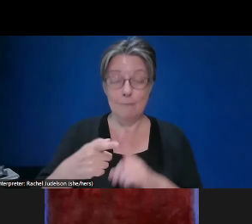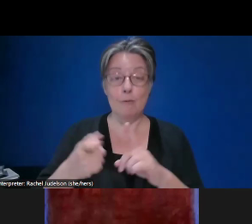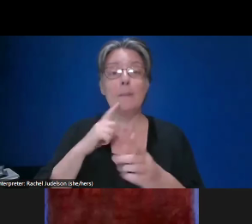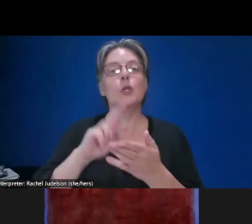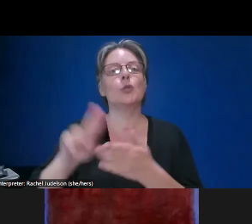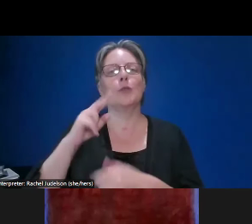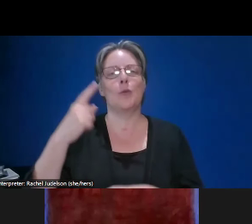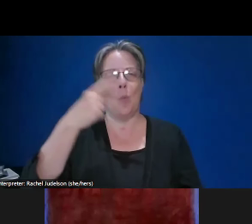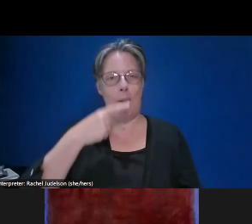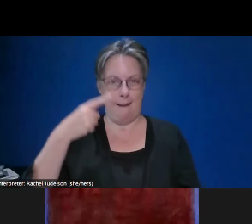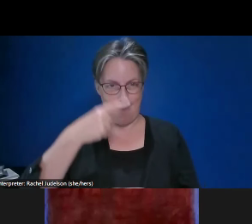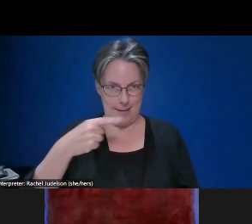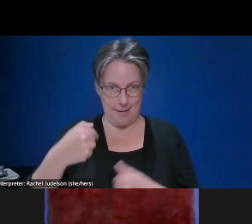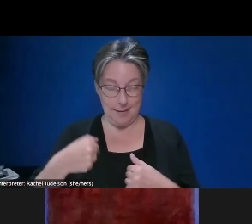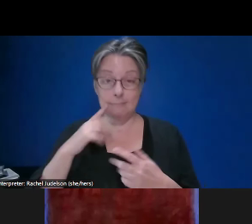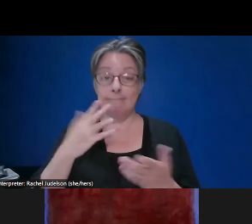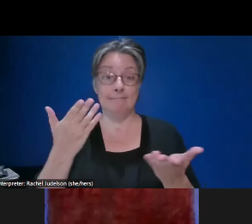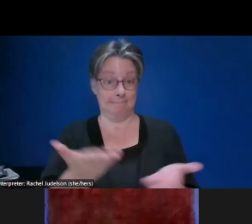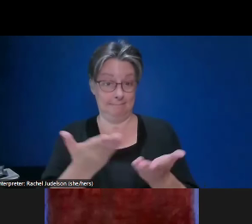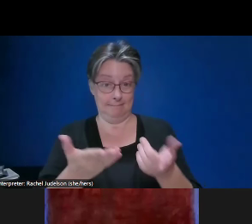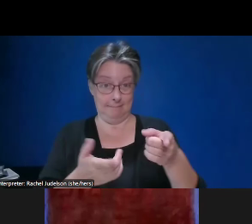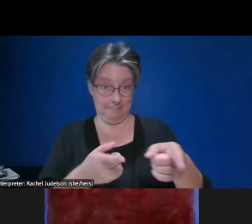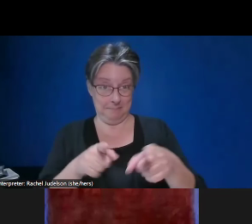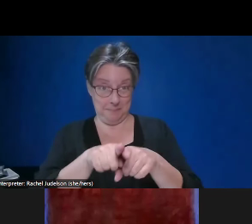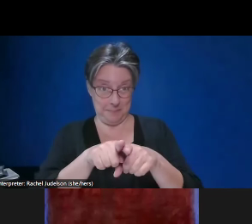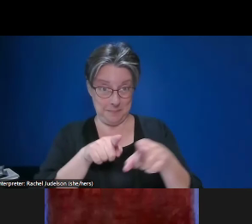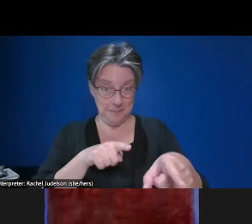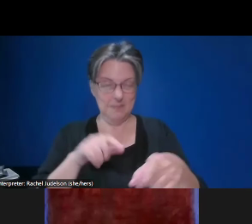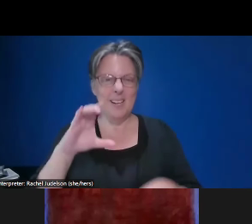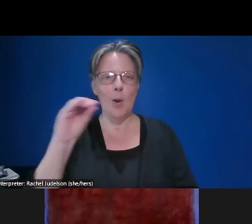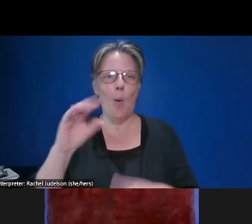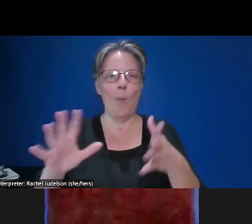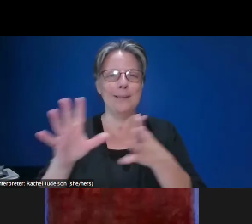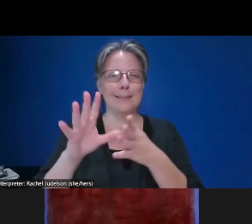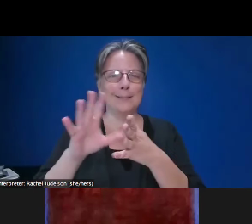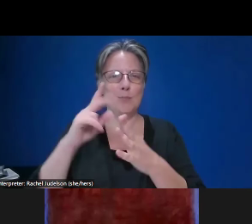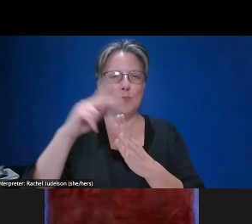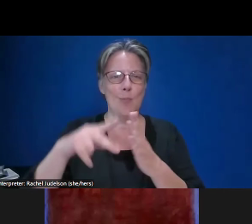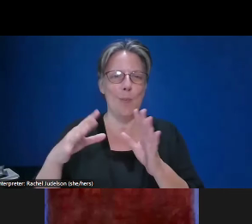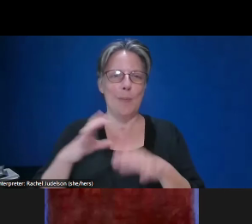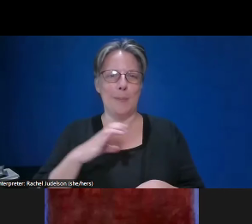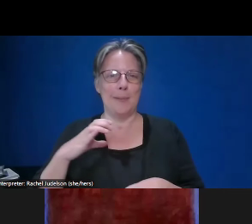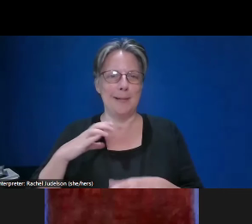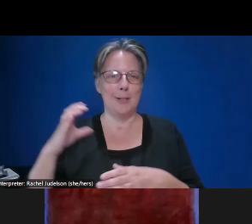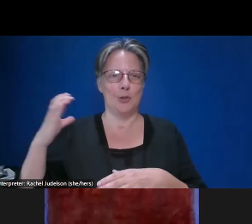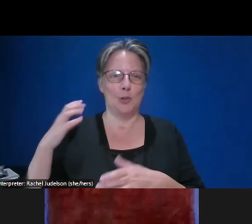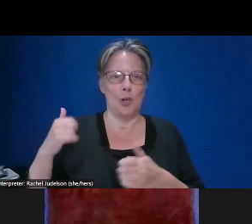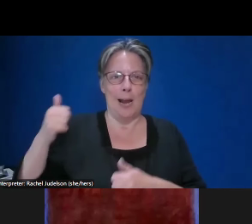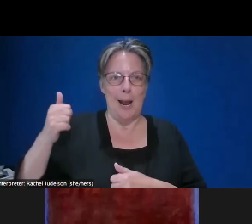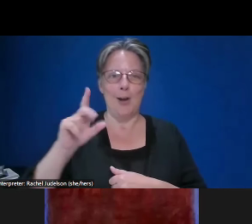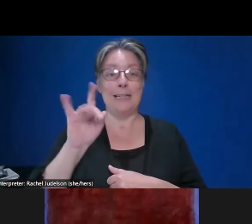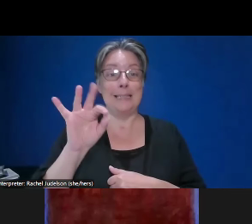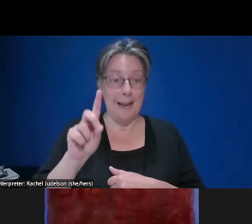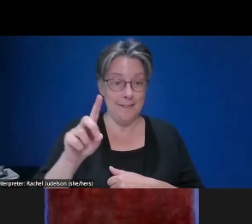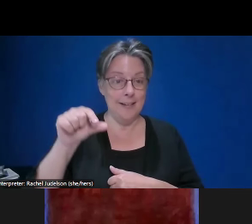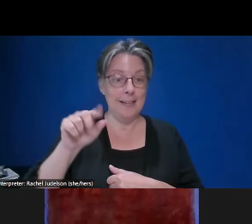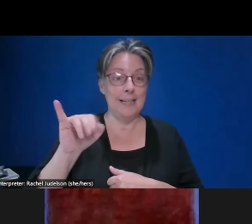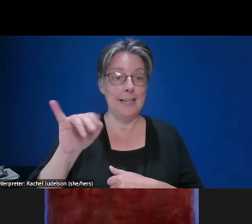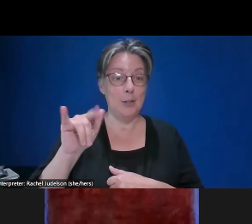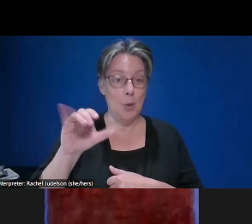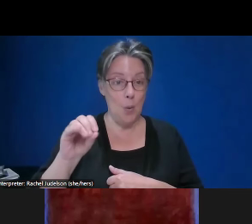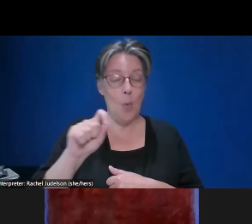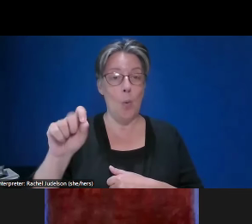Hawaii, and I'm joined by my co-senior program committee chair, David Quinto-Pozos from